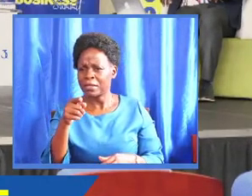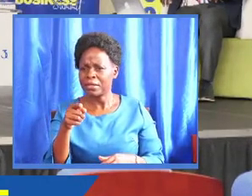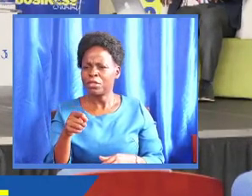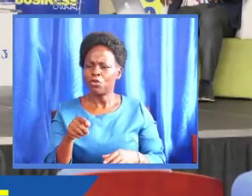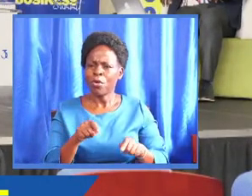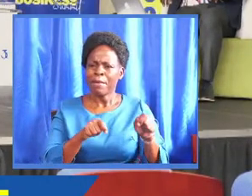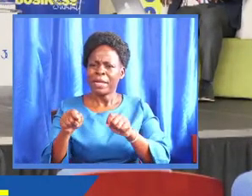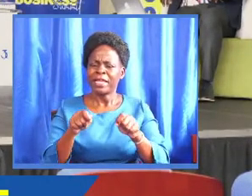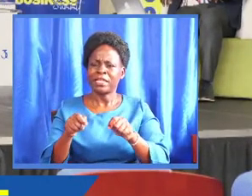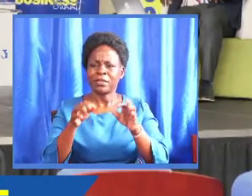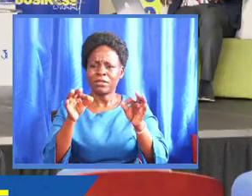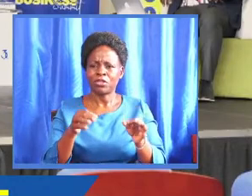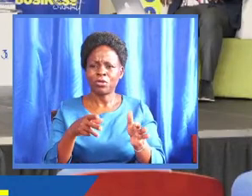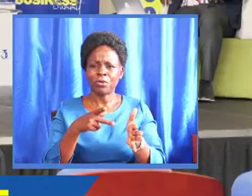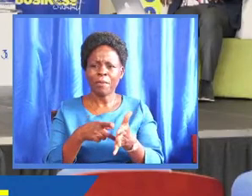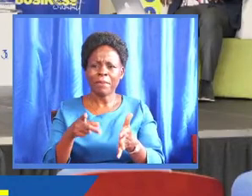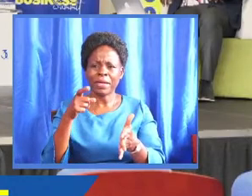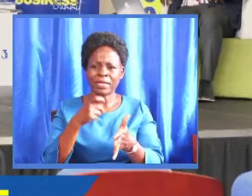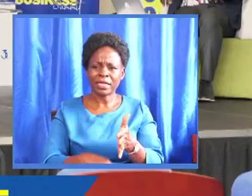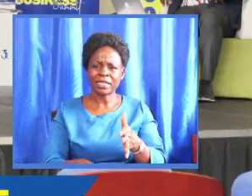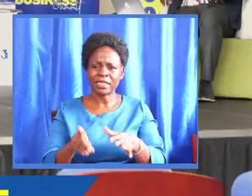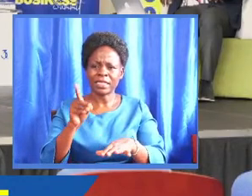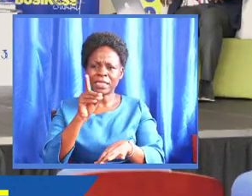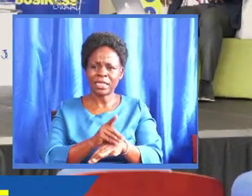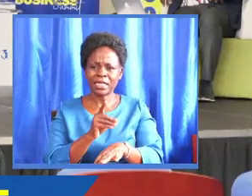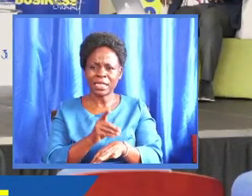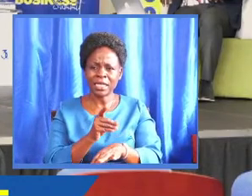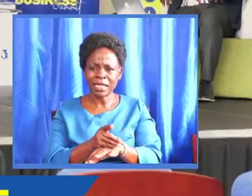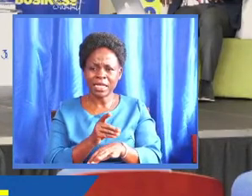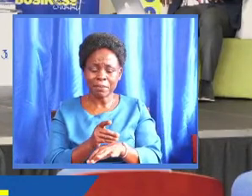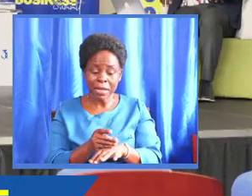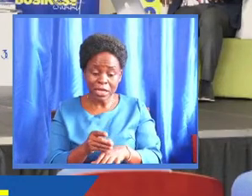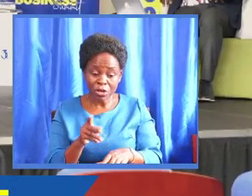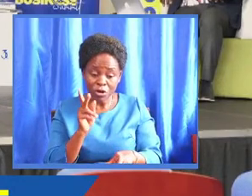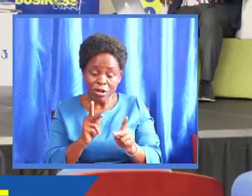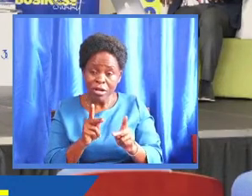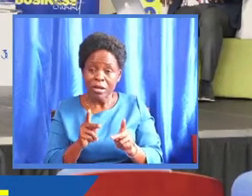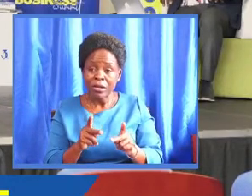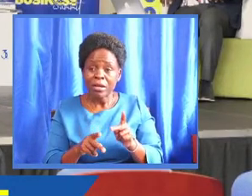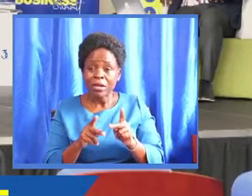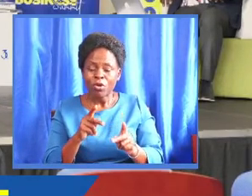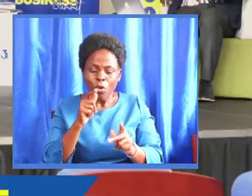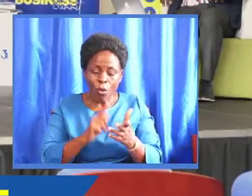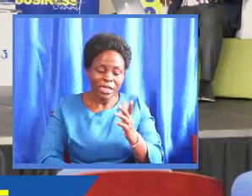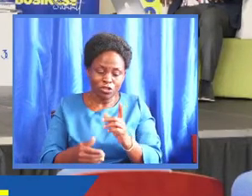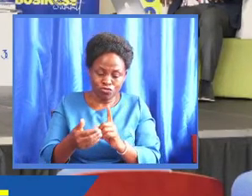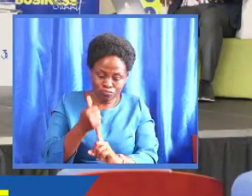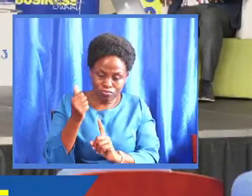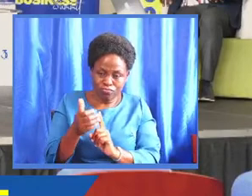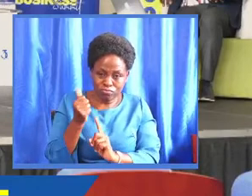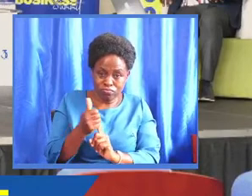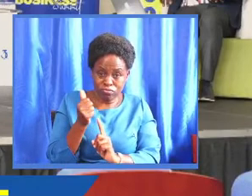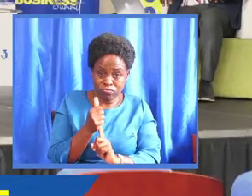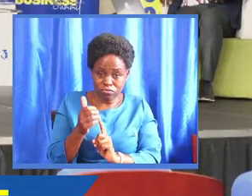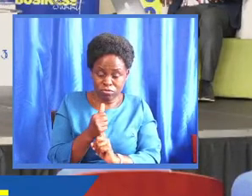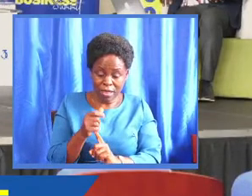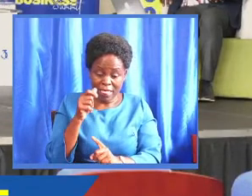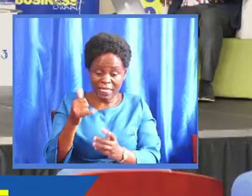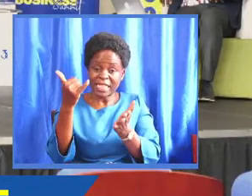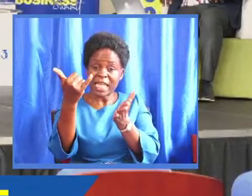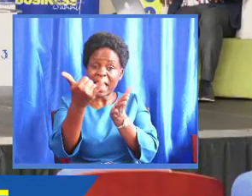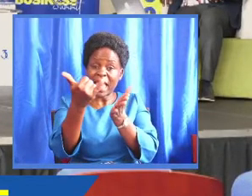managing a property, you will pay tax depending on the income or the occupancy that you have earned. So this